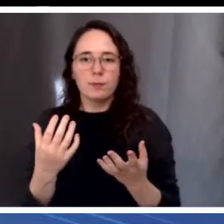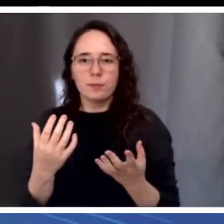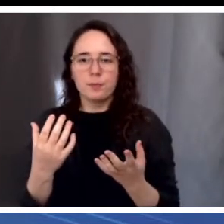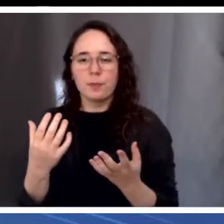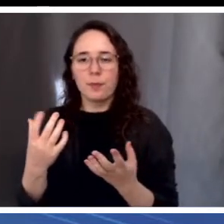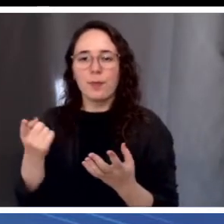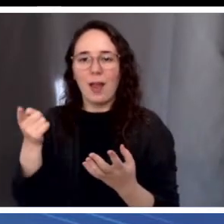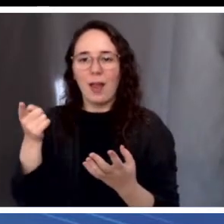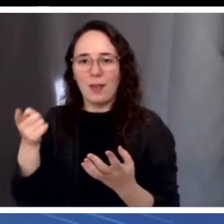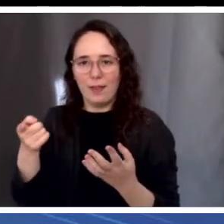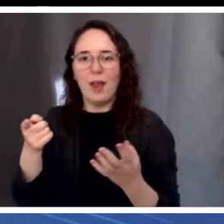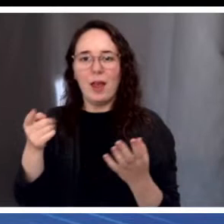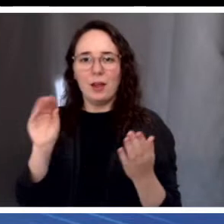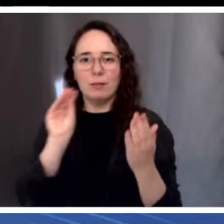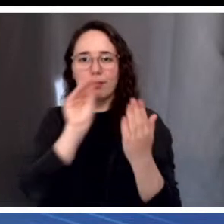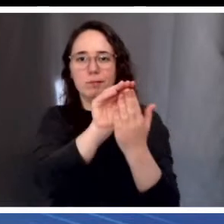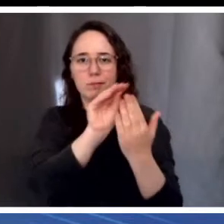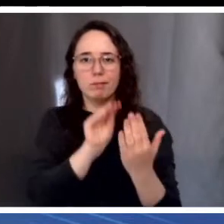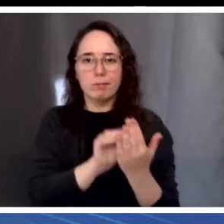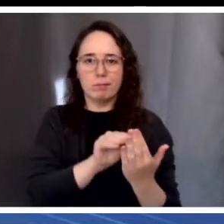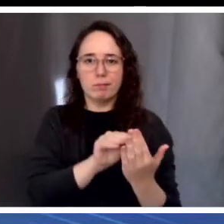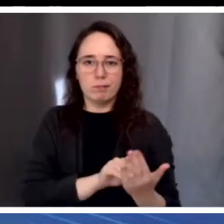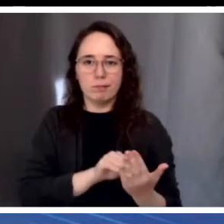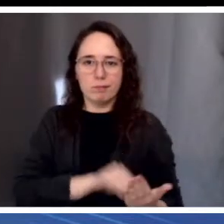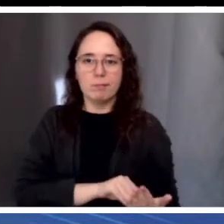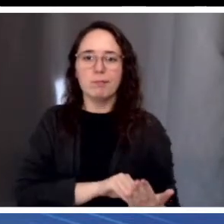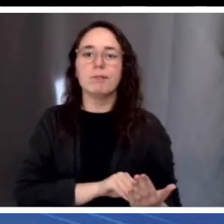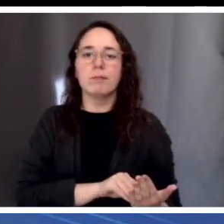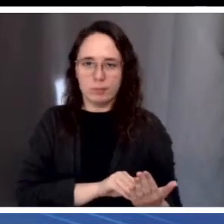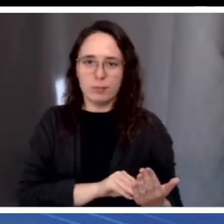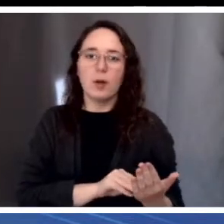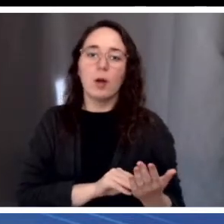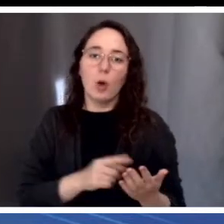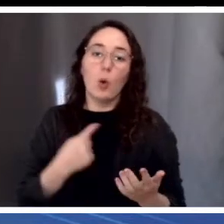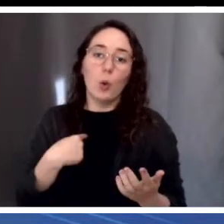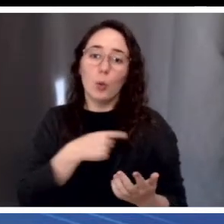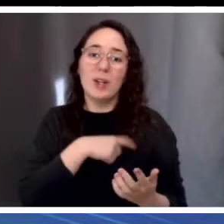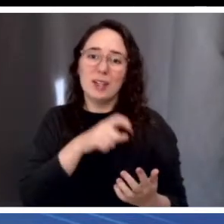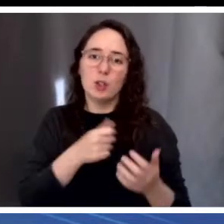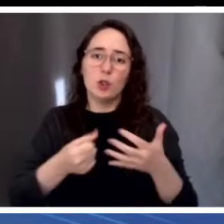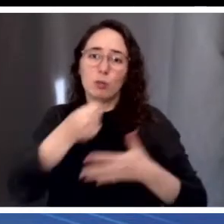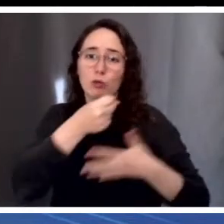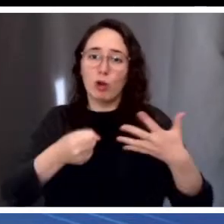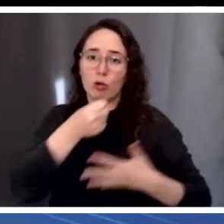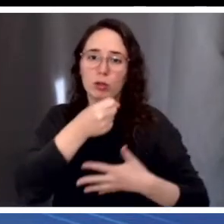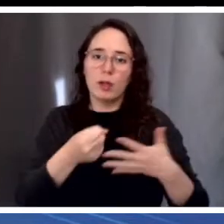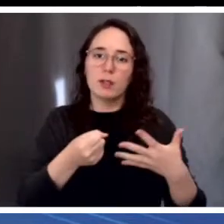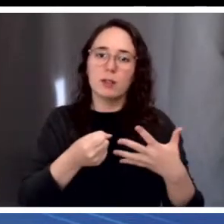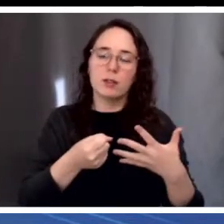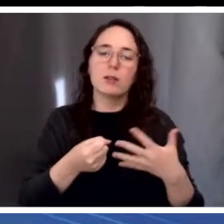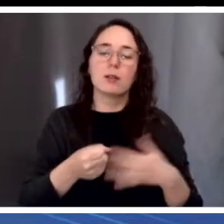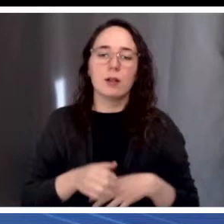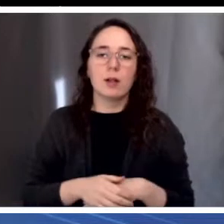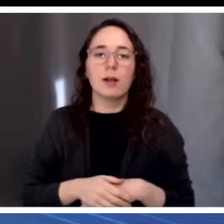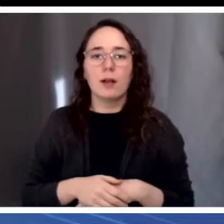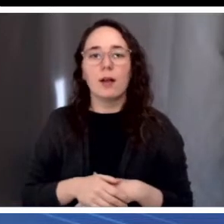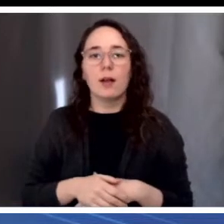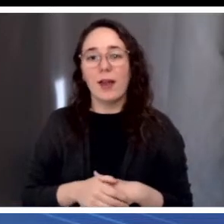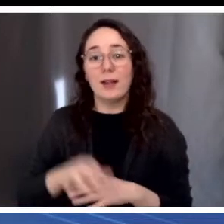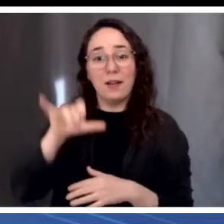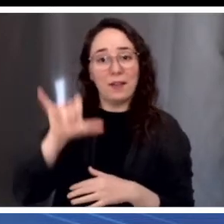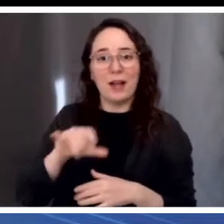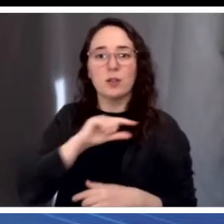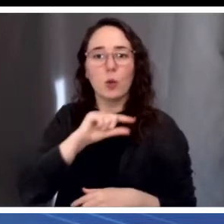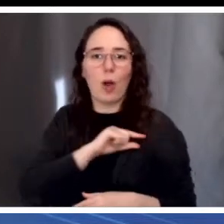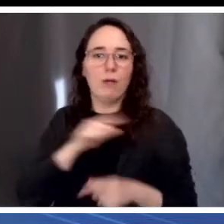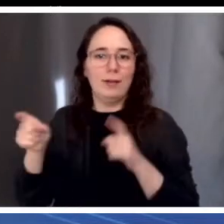sometimes it's limited. So we have to make choices. And then that is QC by people working around